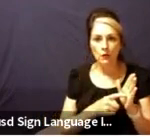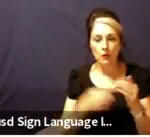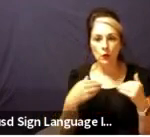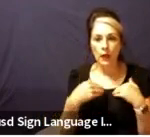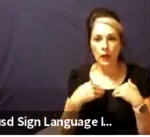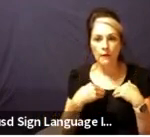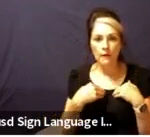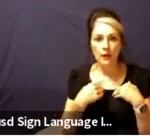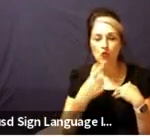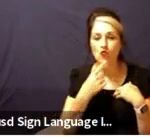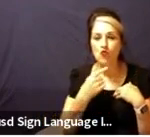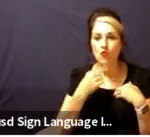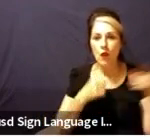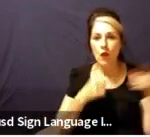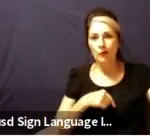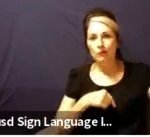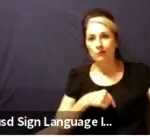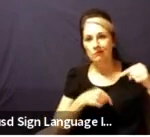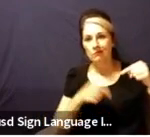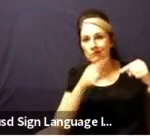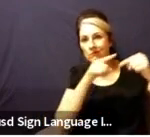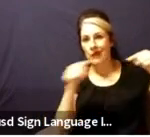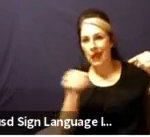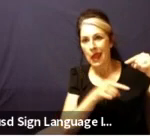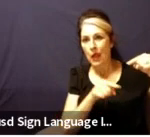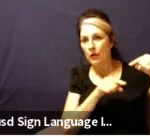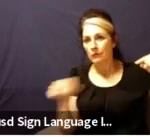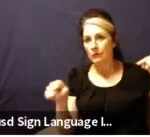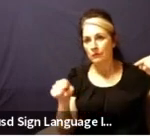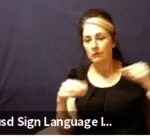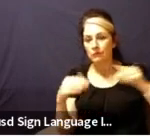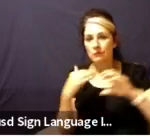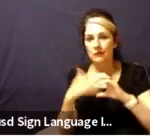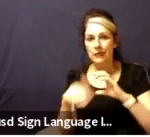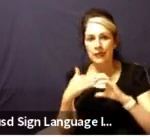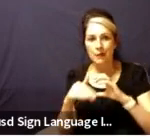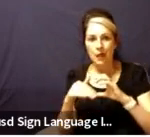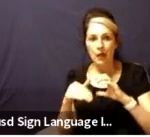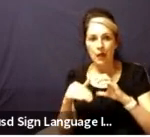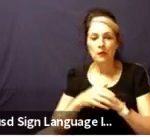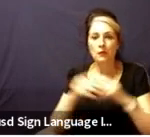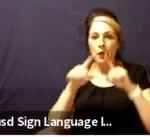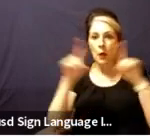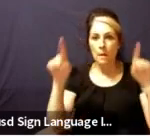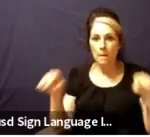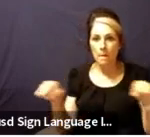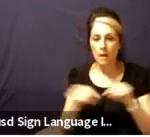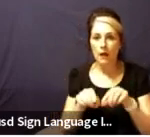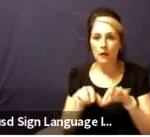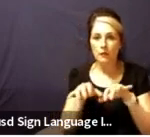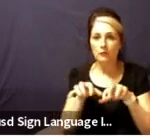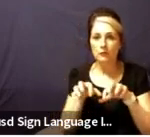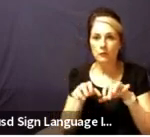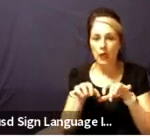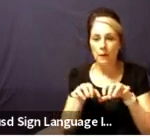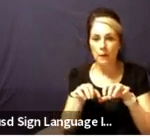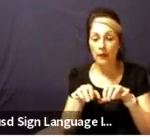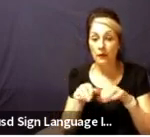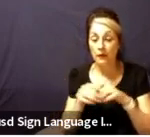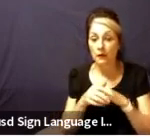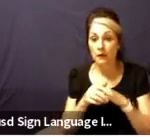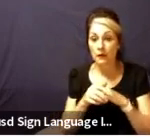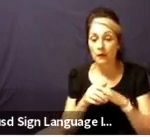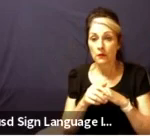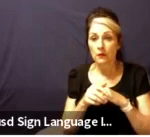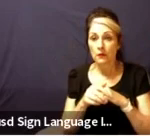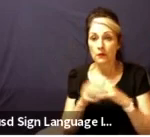a red arrow pointing to the email field box. You will put in that email address that